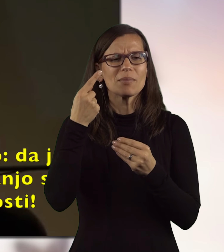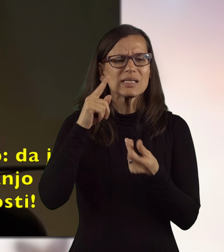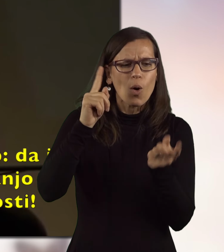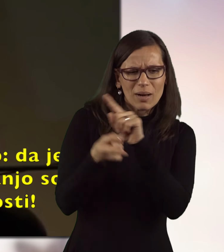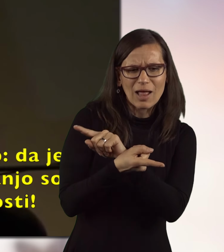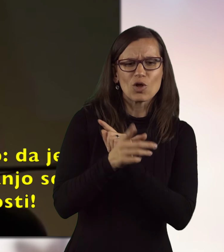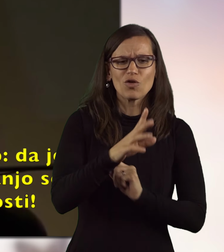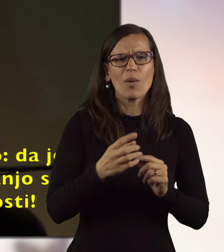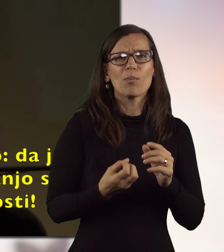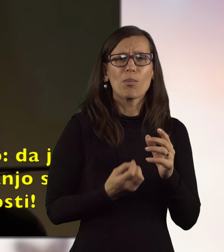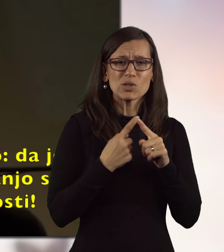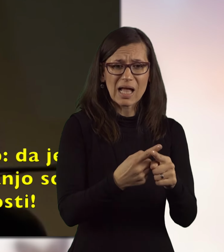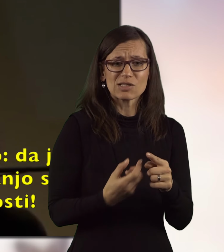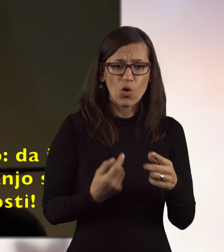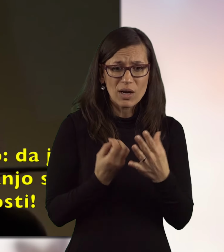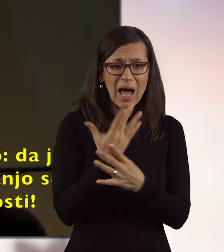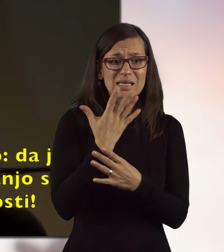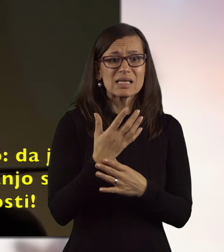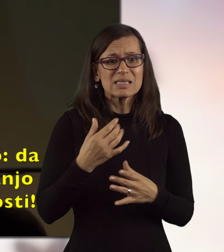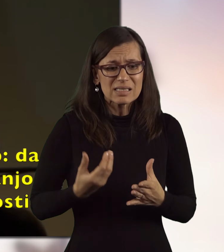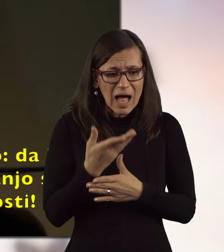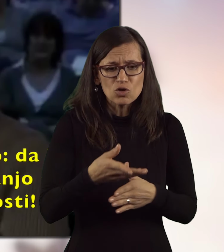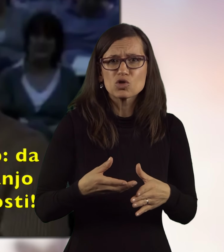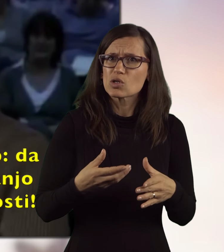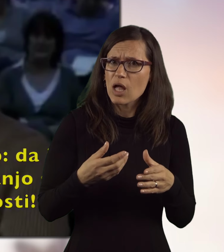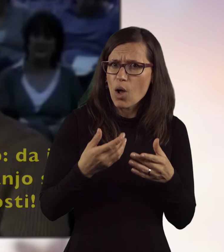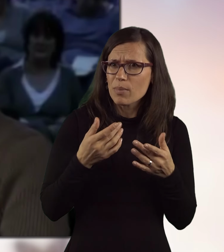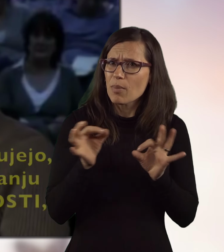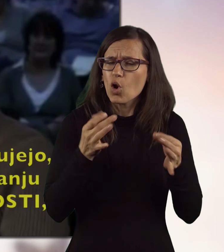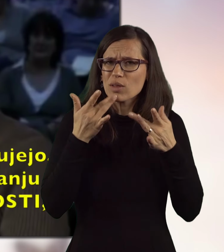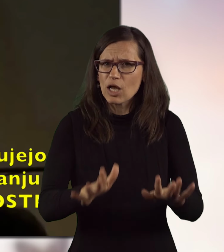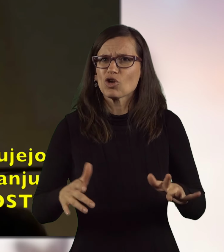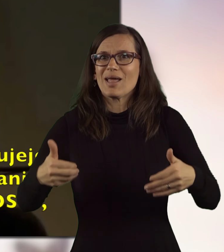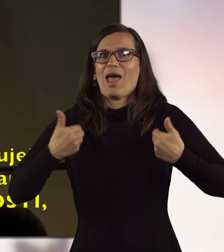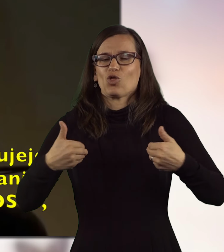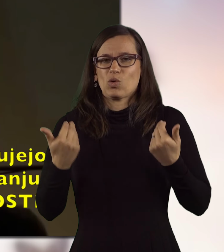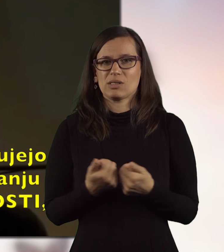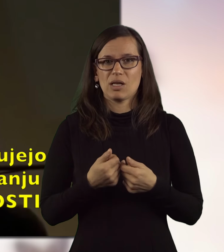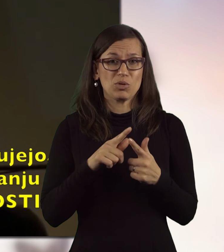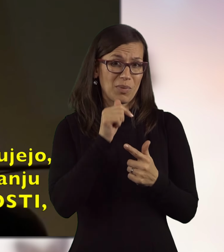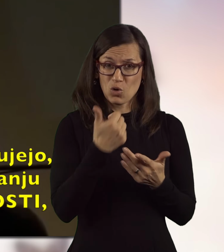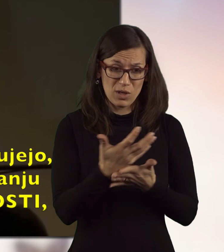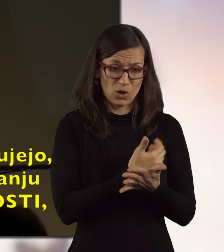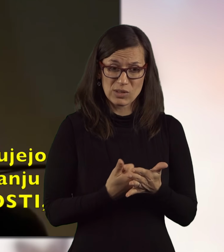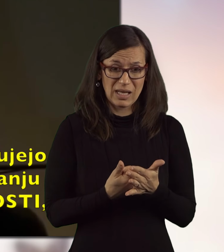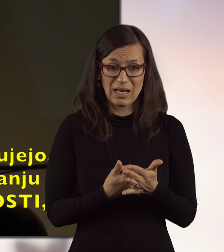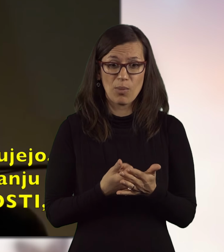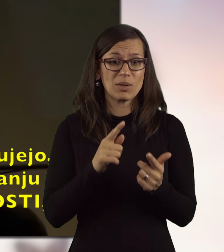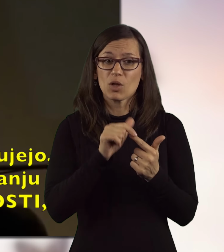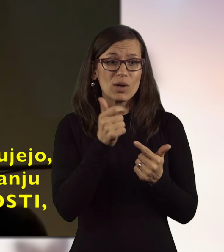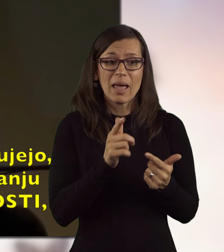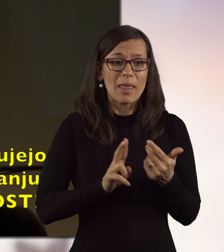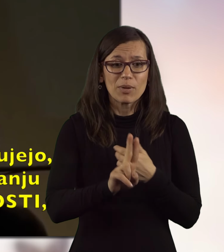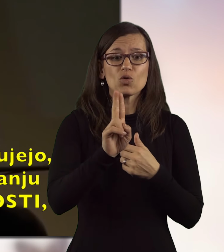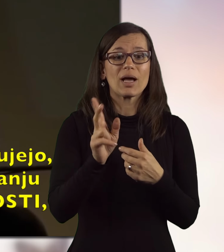purpose is expansion, and they're willing to forfeit joy for it, you see. And then they never get it, because if you forfeit your awareness of